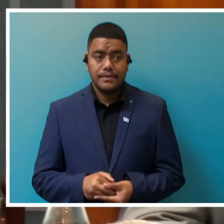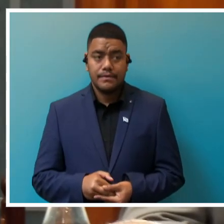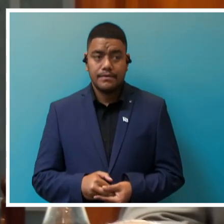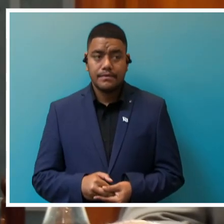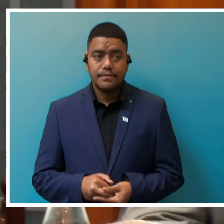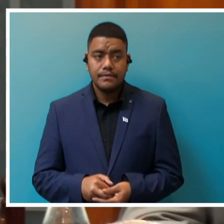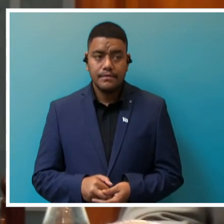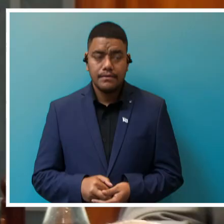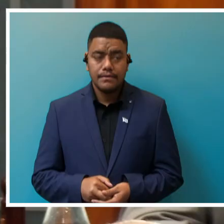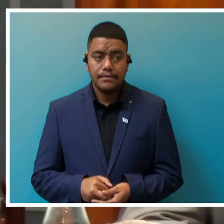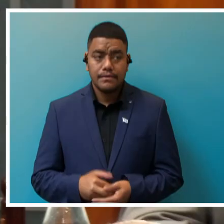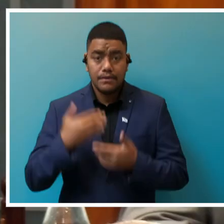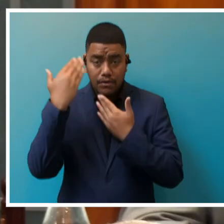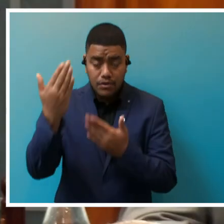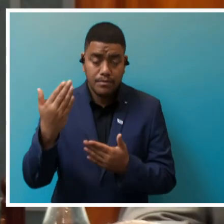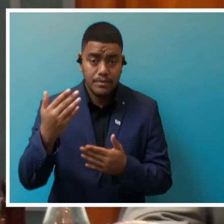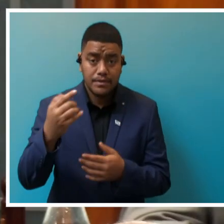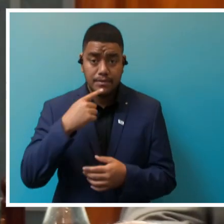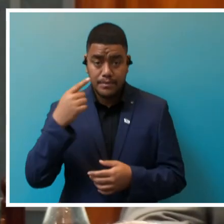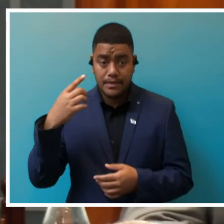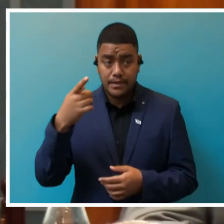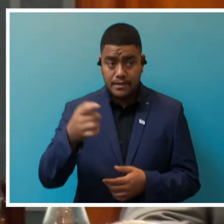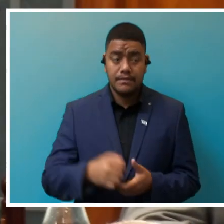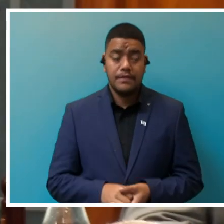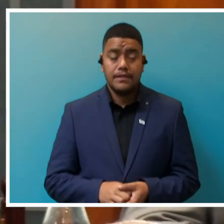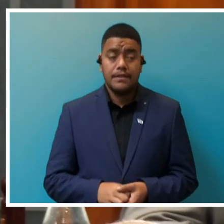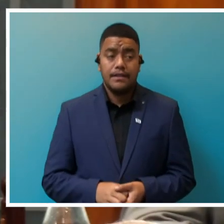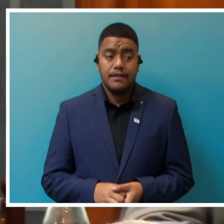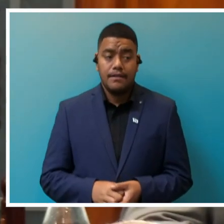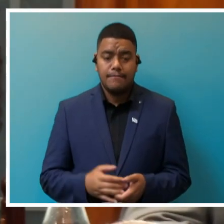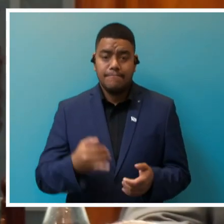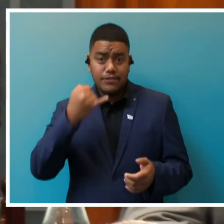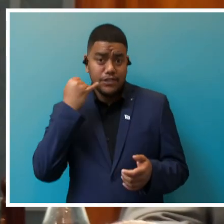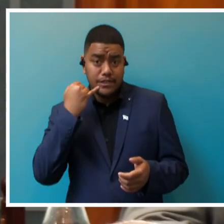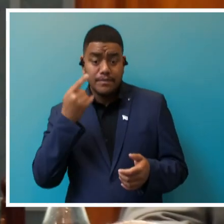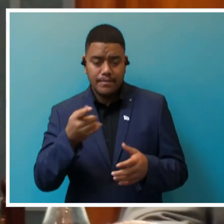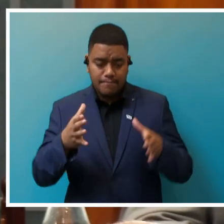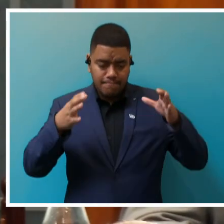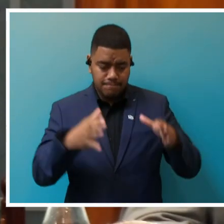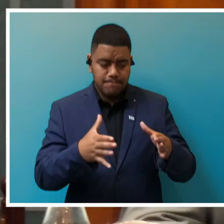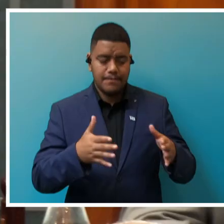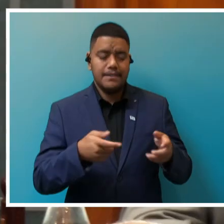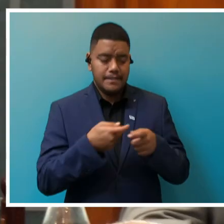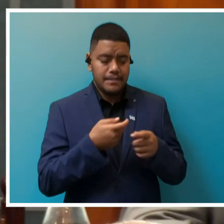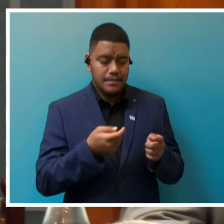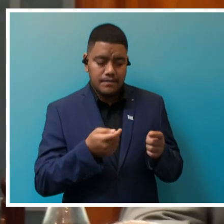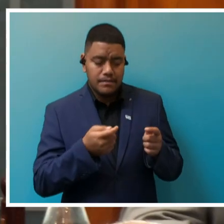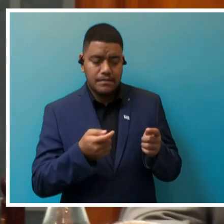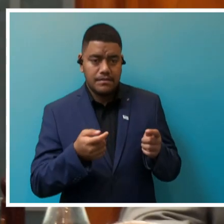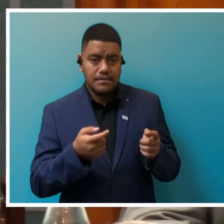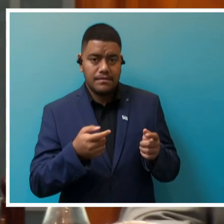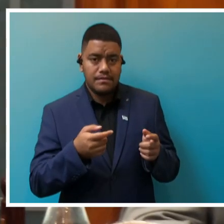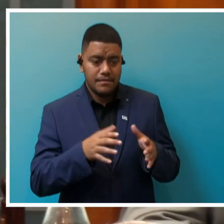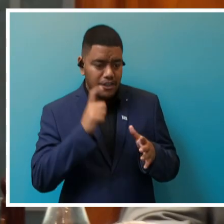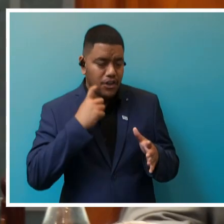Honourable Speaker, sir, local sheep breeds had adapted effectively on private farms